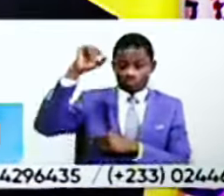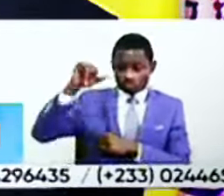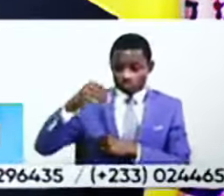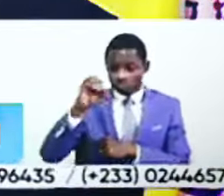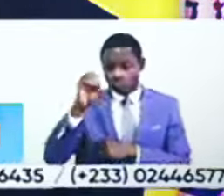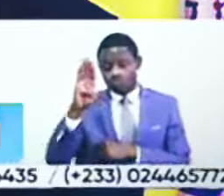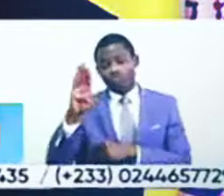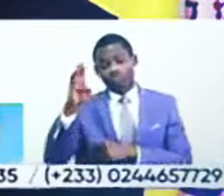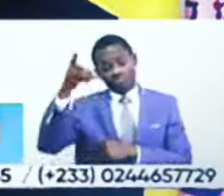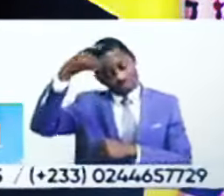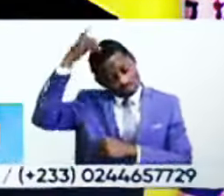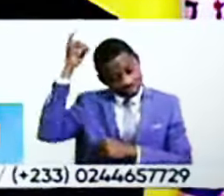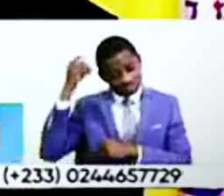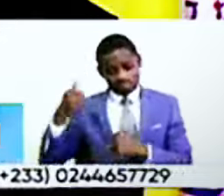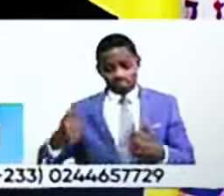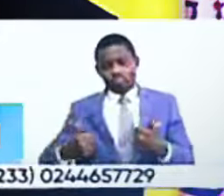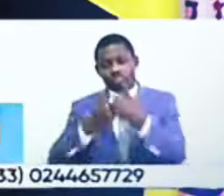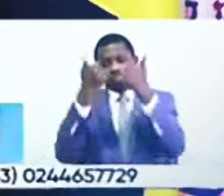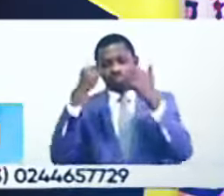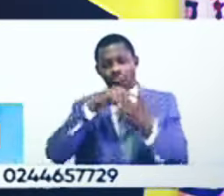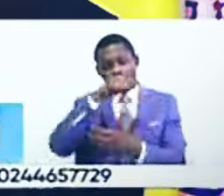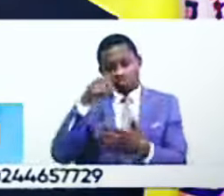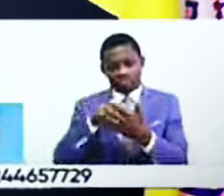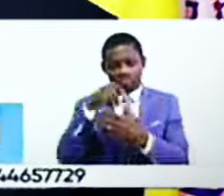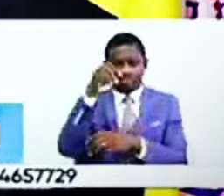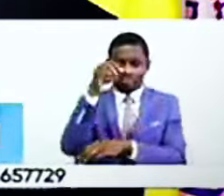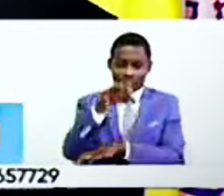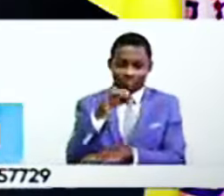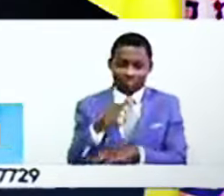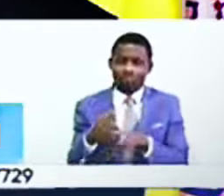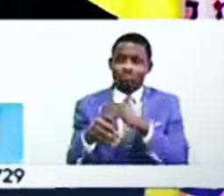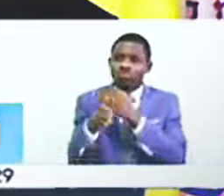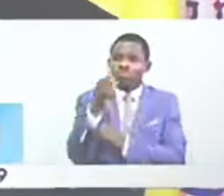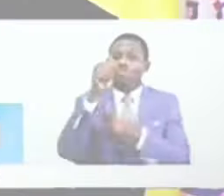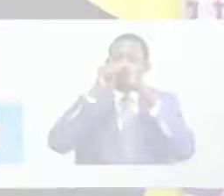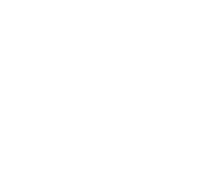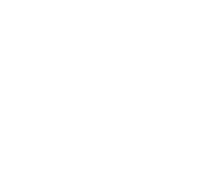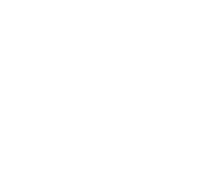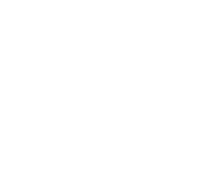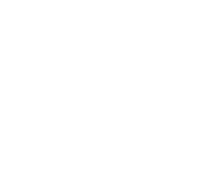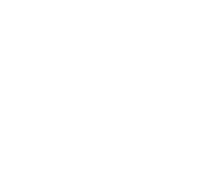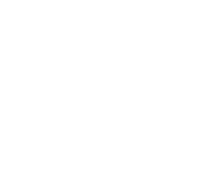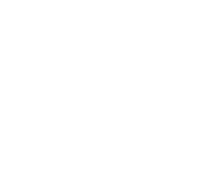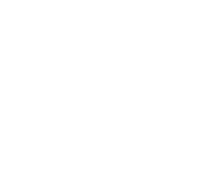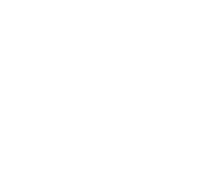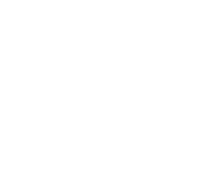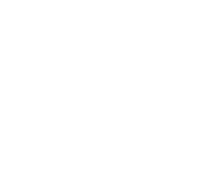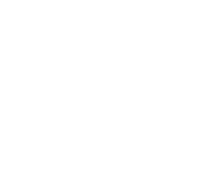Daniel challenge you tonight. God bless us.